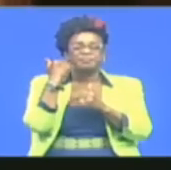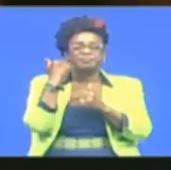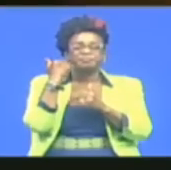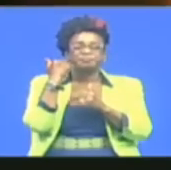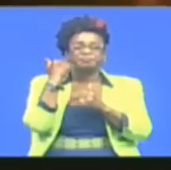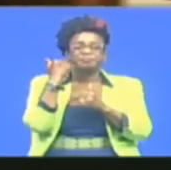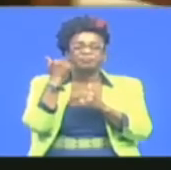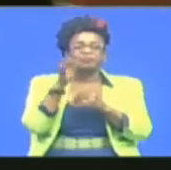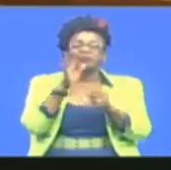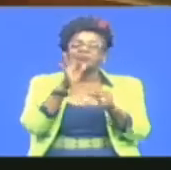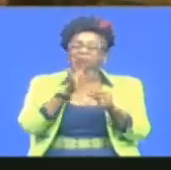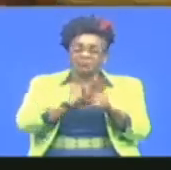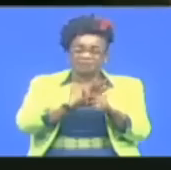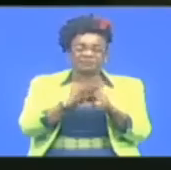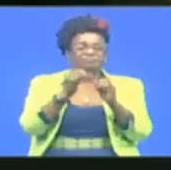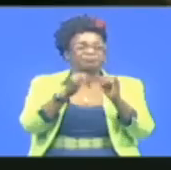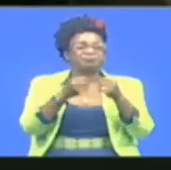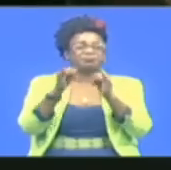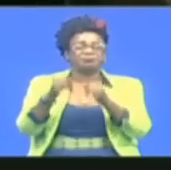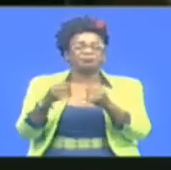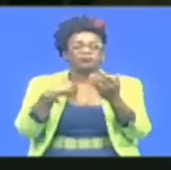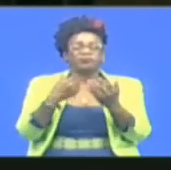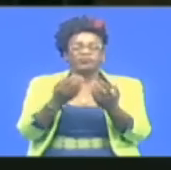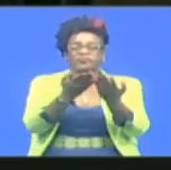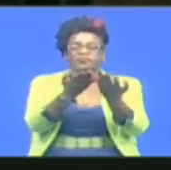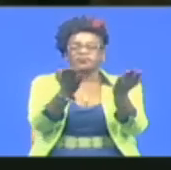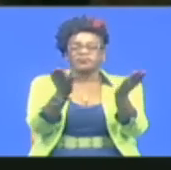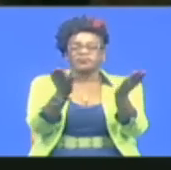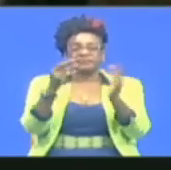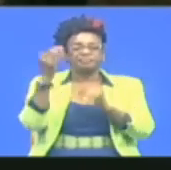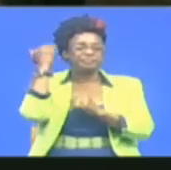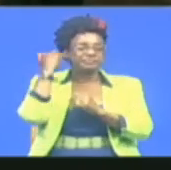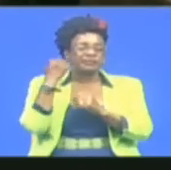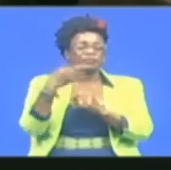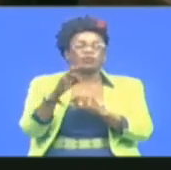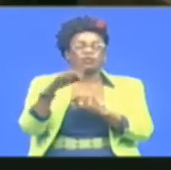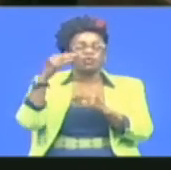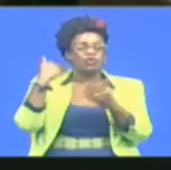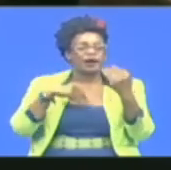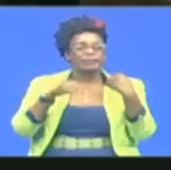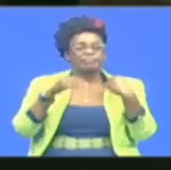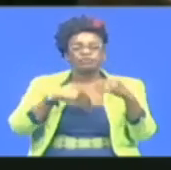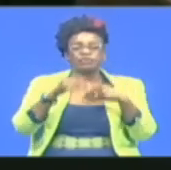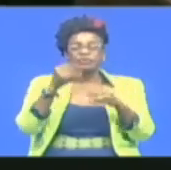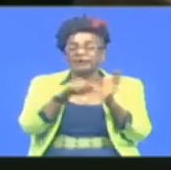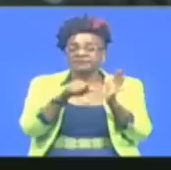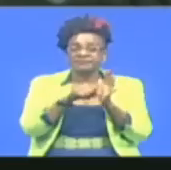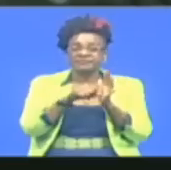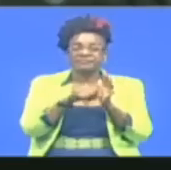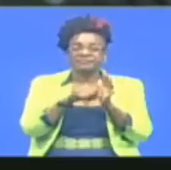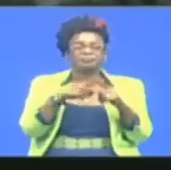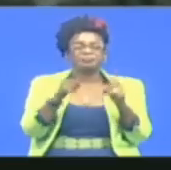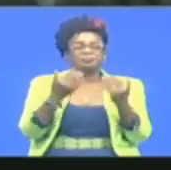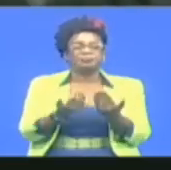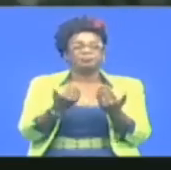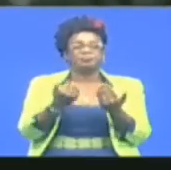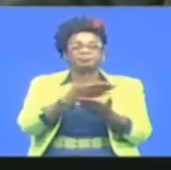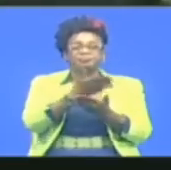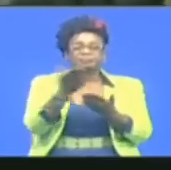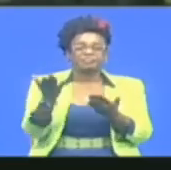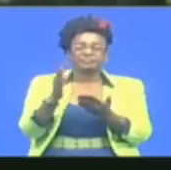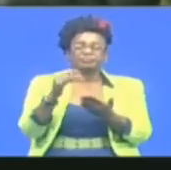Many a well-heeled individual has been paraded in court on grand corruption charges. But once the initial outrage over the sums they're accused